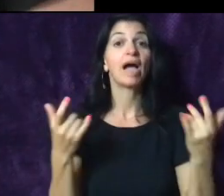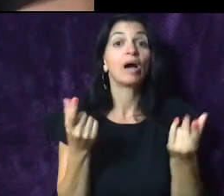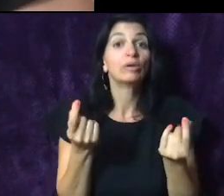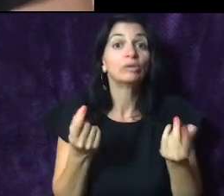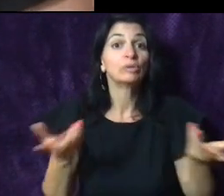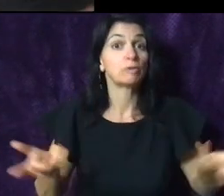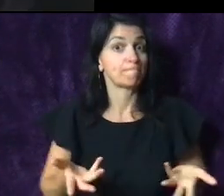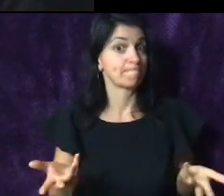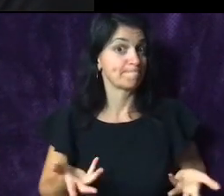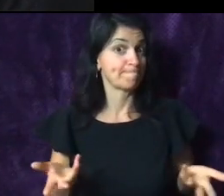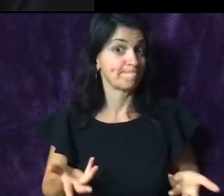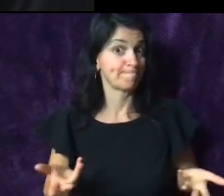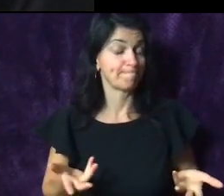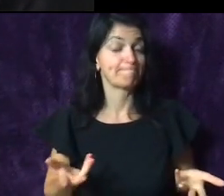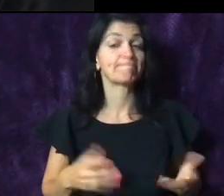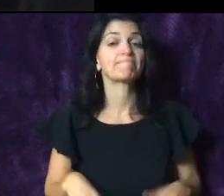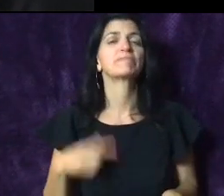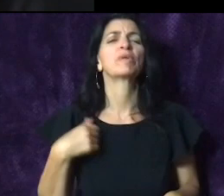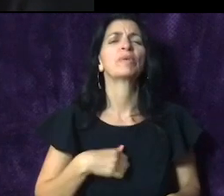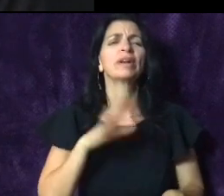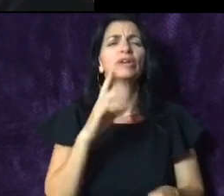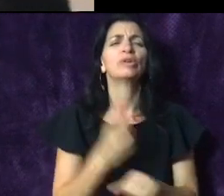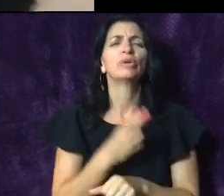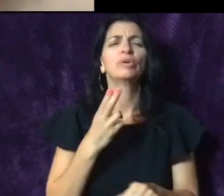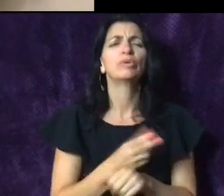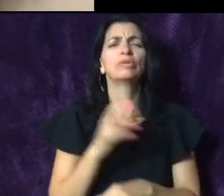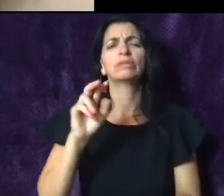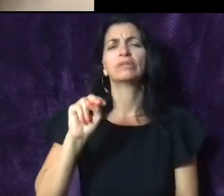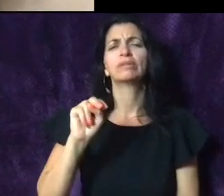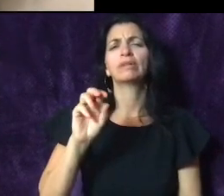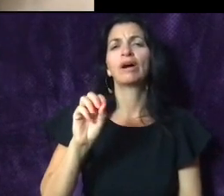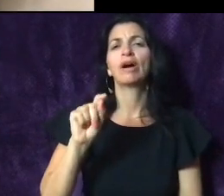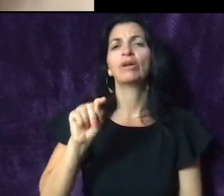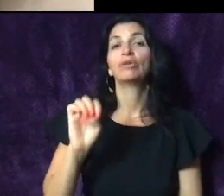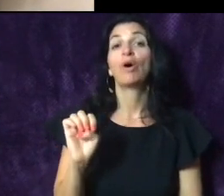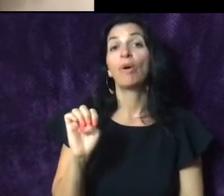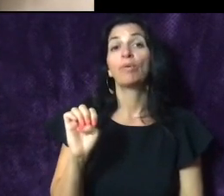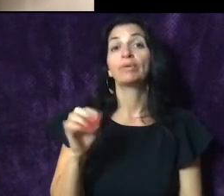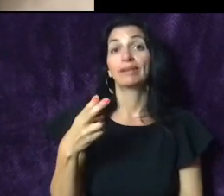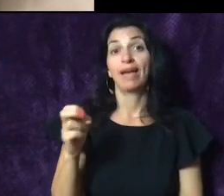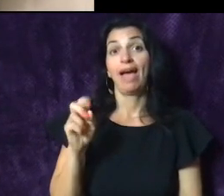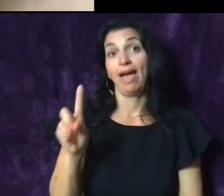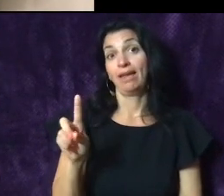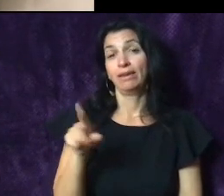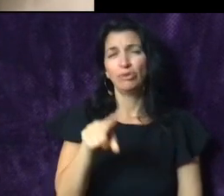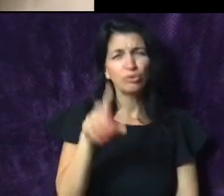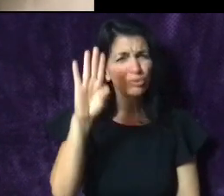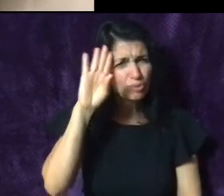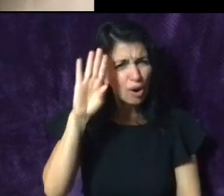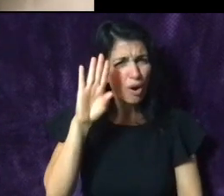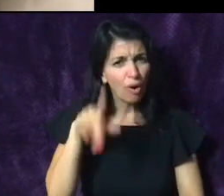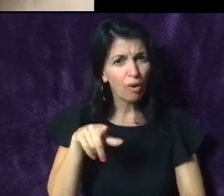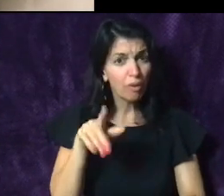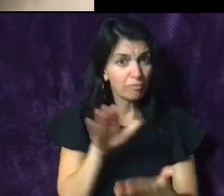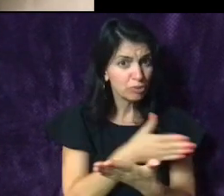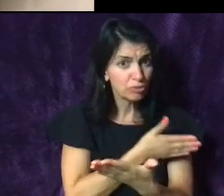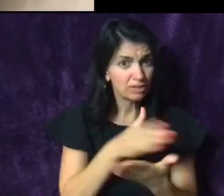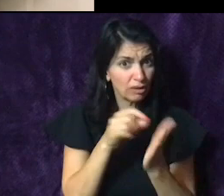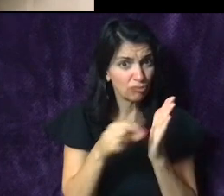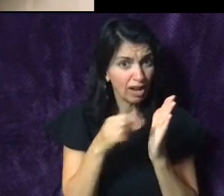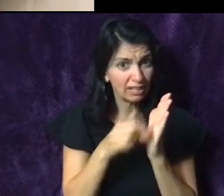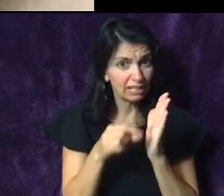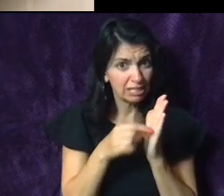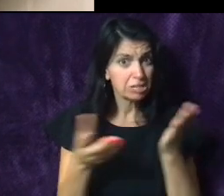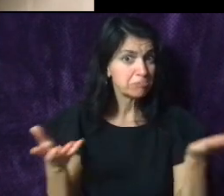going to use note heads. Now, I don't know if you know how, traditional music notation or not, but